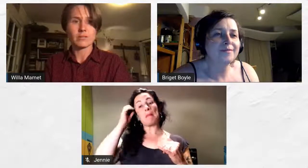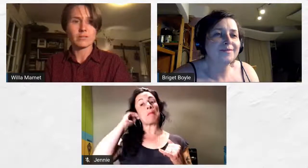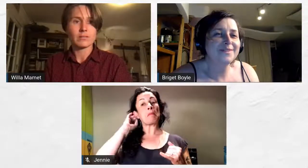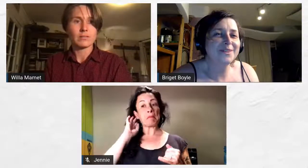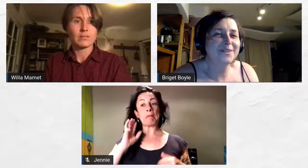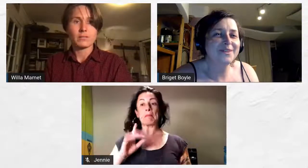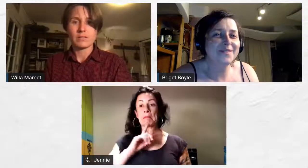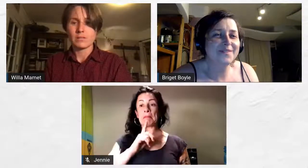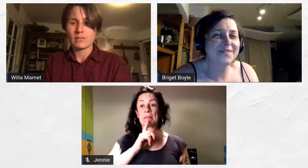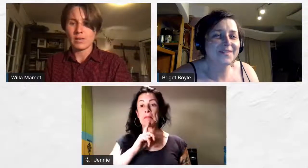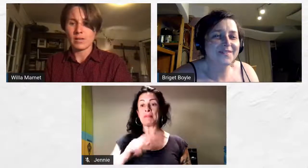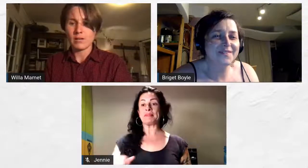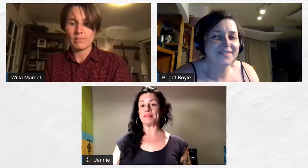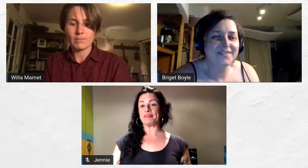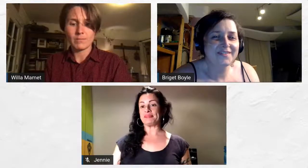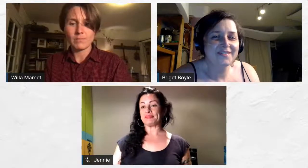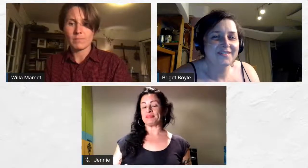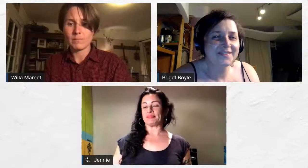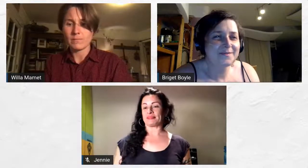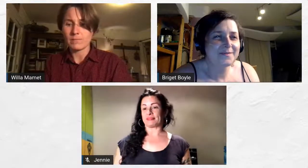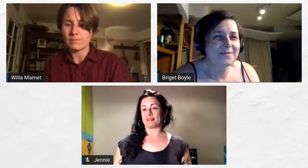sure. Cool.